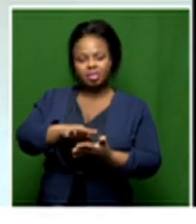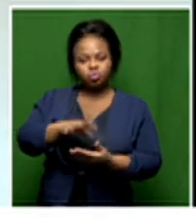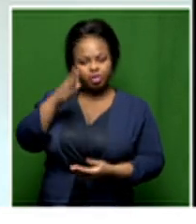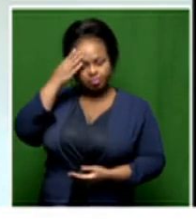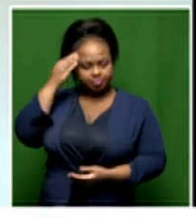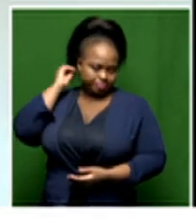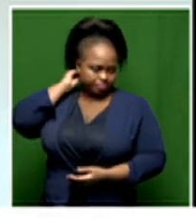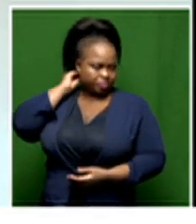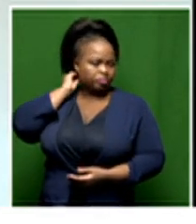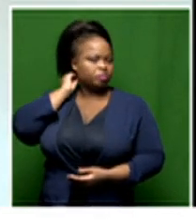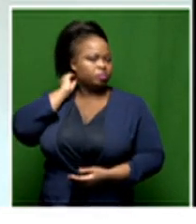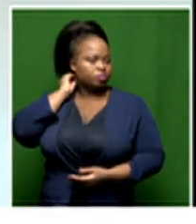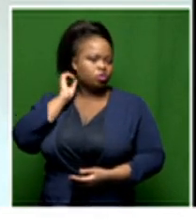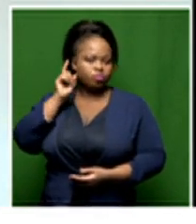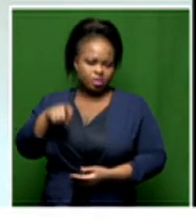these uncertain times.